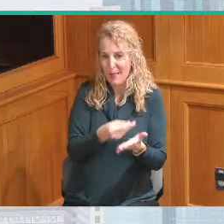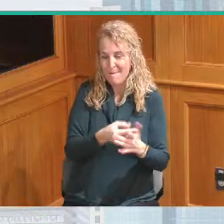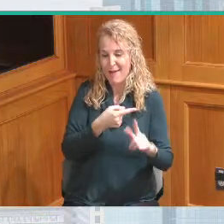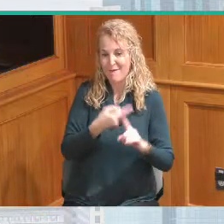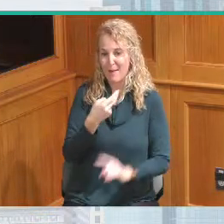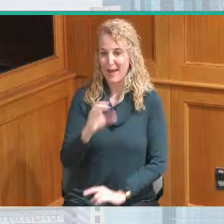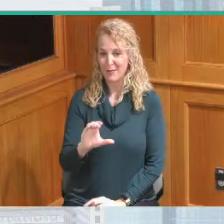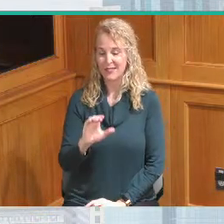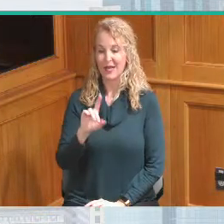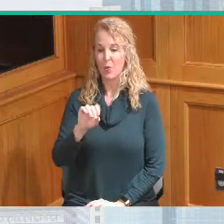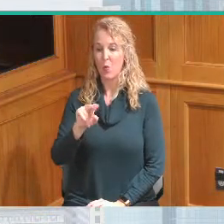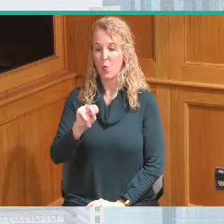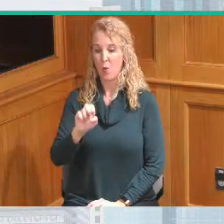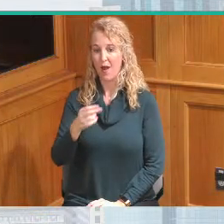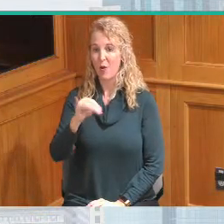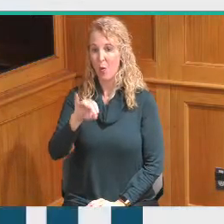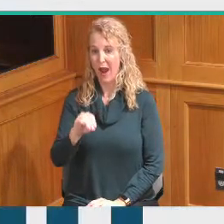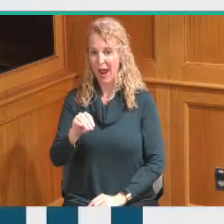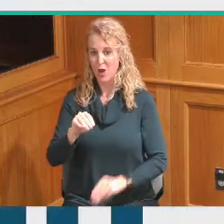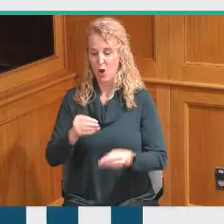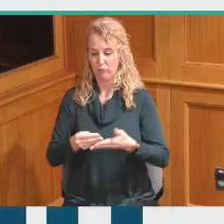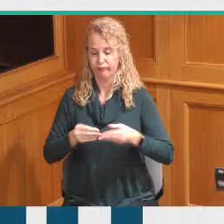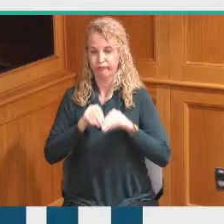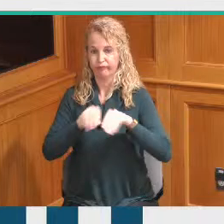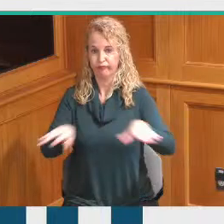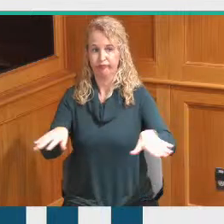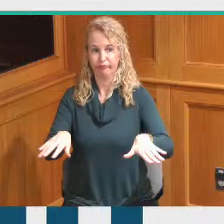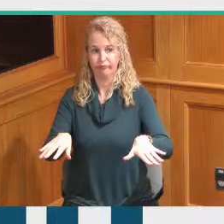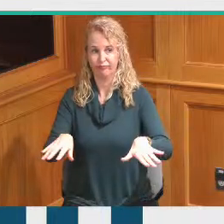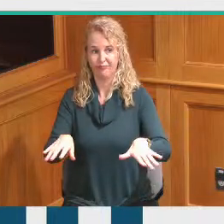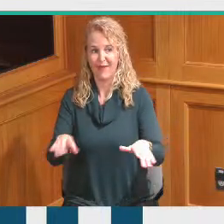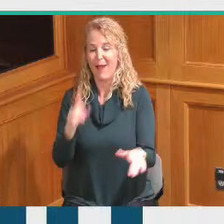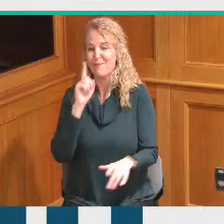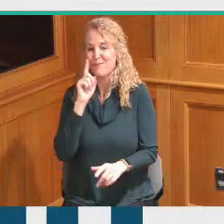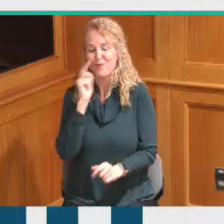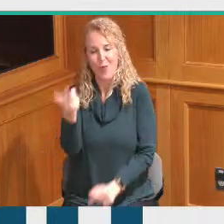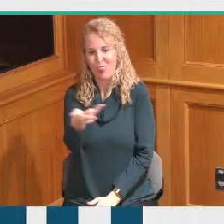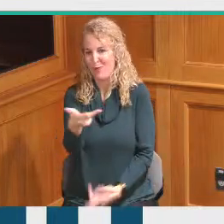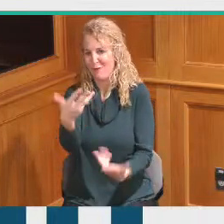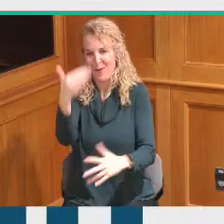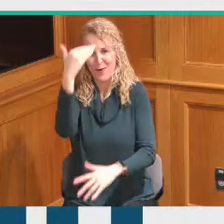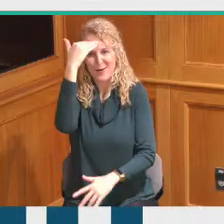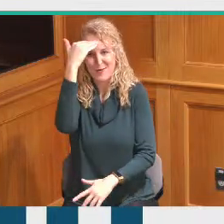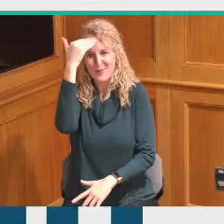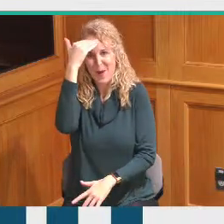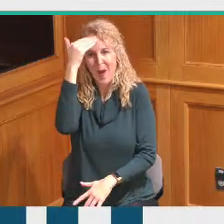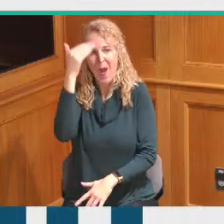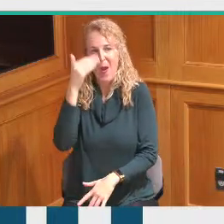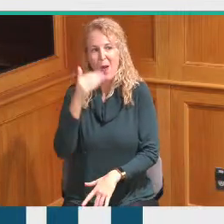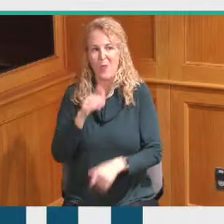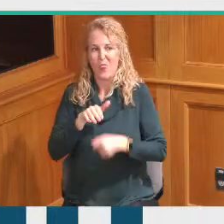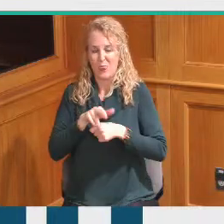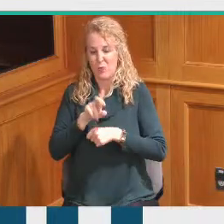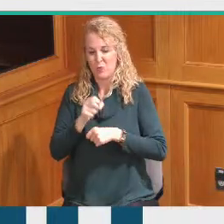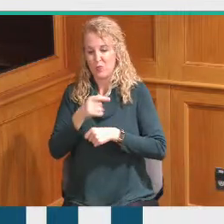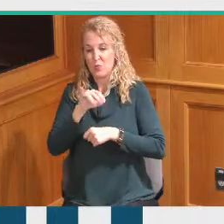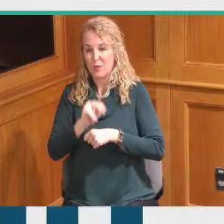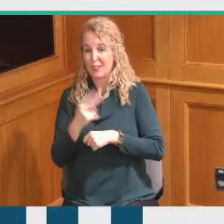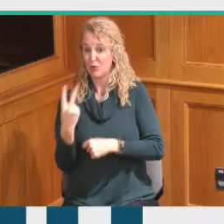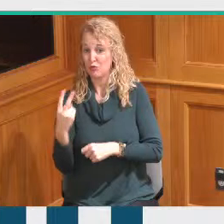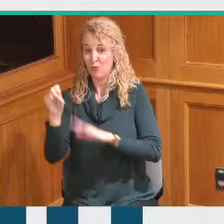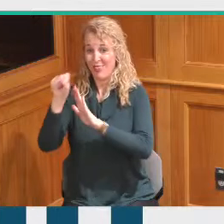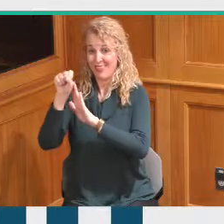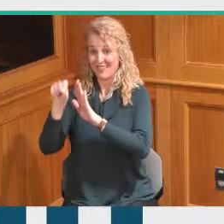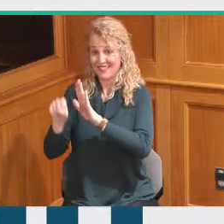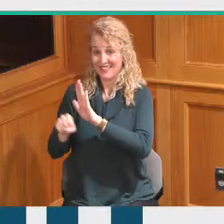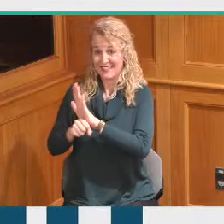Hamilton County's One Ohio distribution. As I'm sure all of the commissioners know, serving on the Region 2 board, the state's allocation is